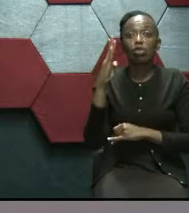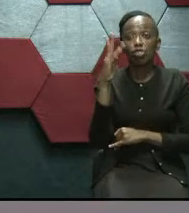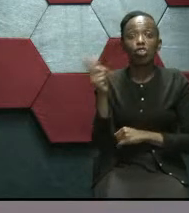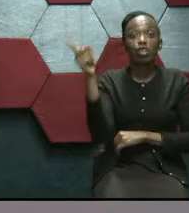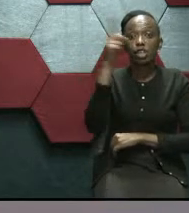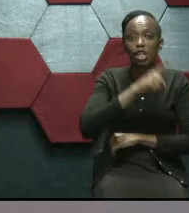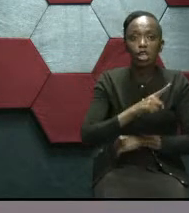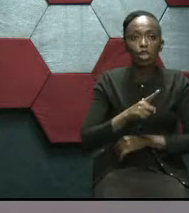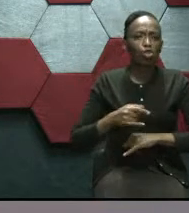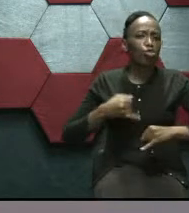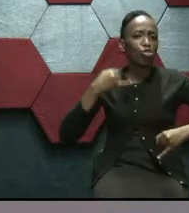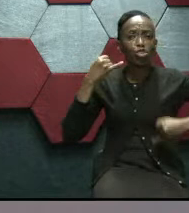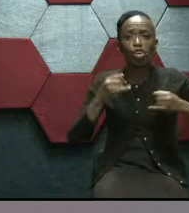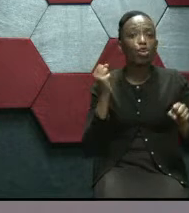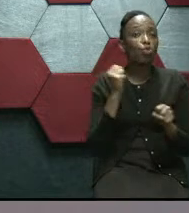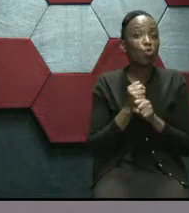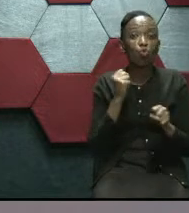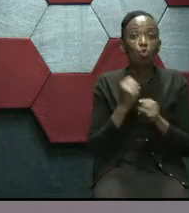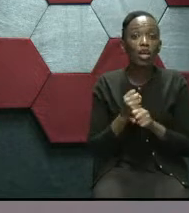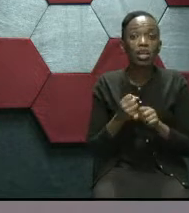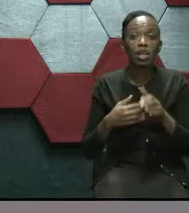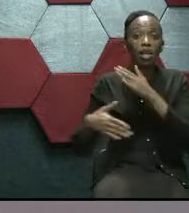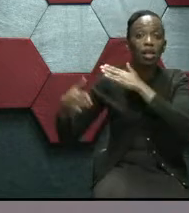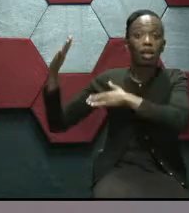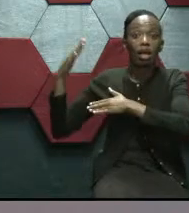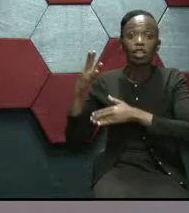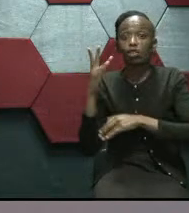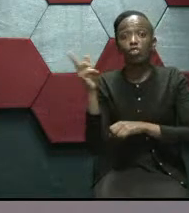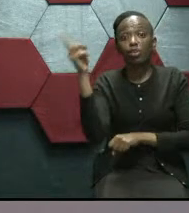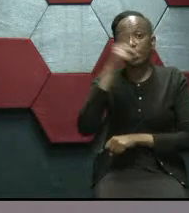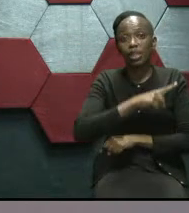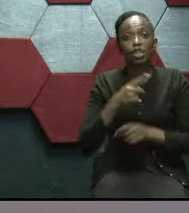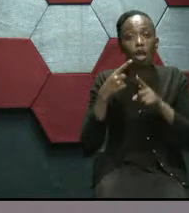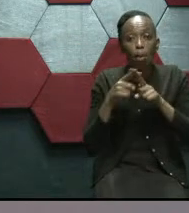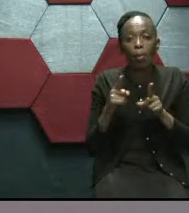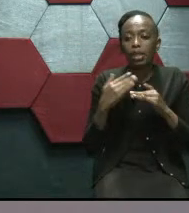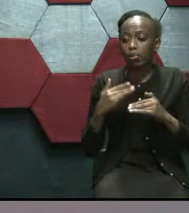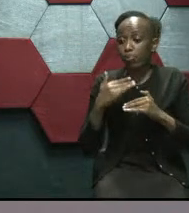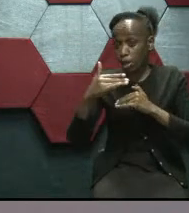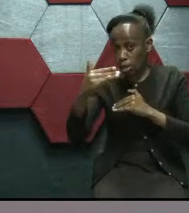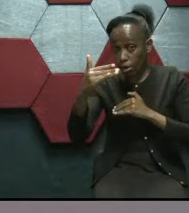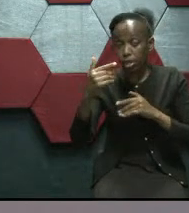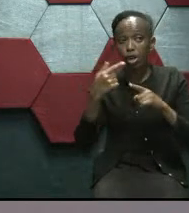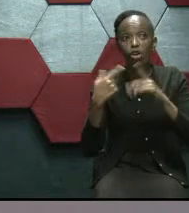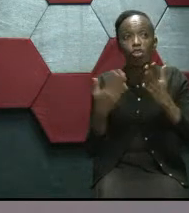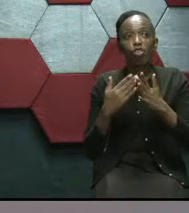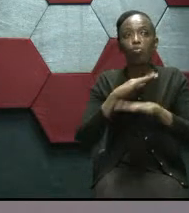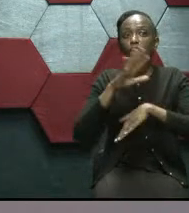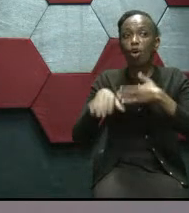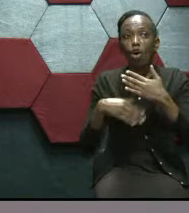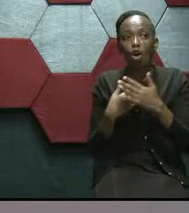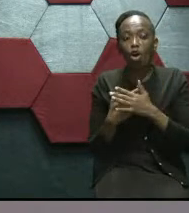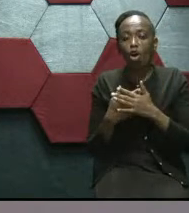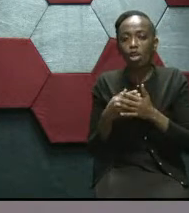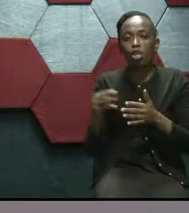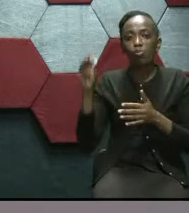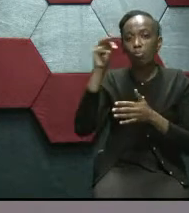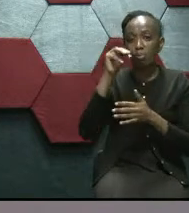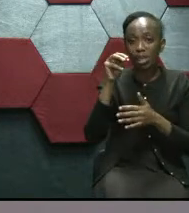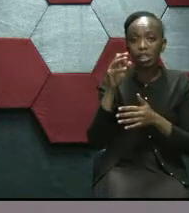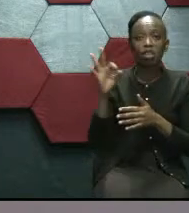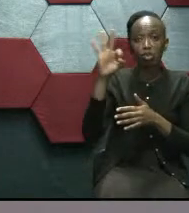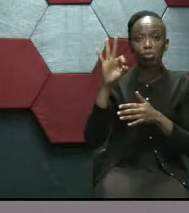of incredibly fun work over the last 4 days. But beyond that, from all the way in March and February, you